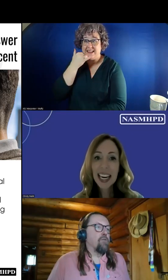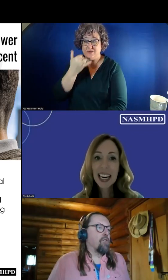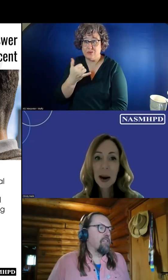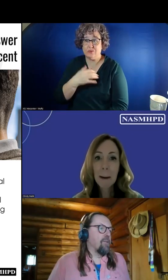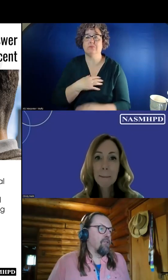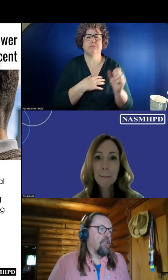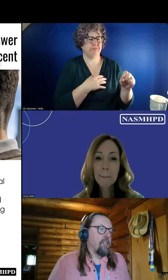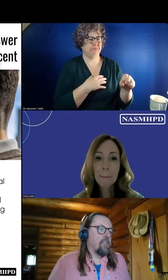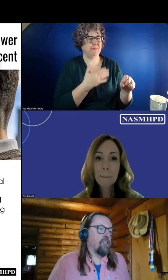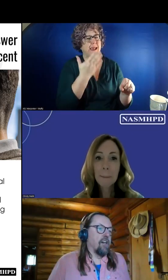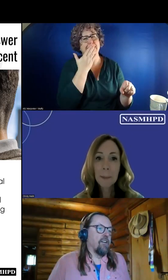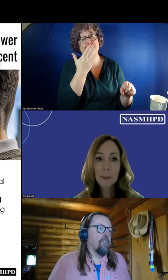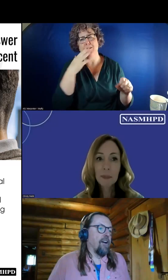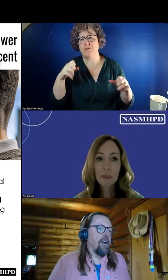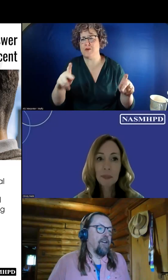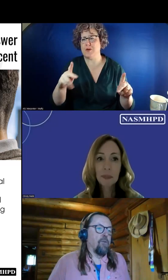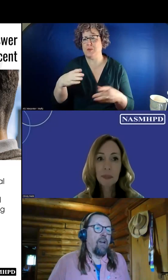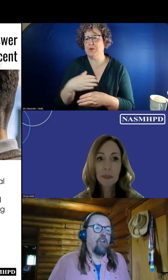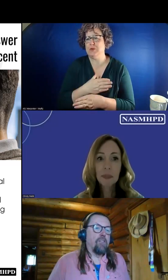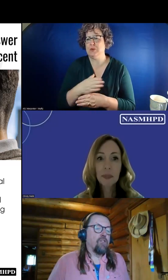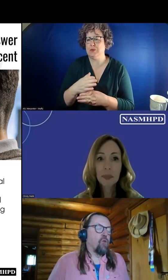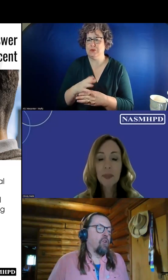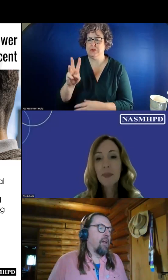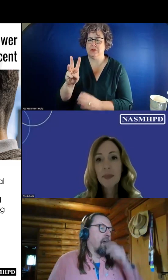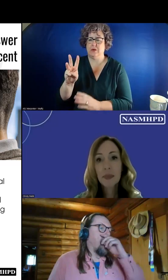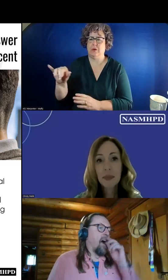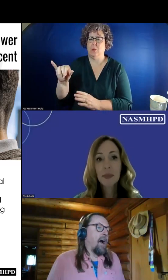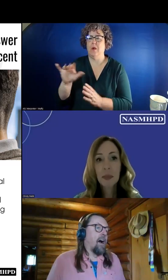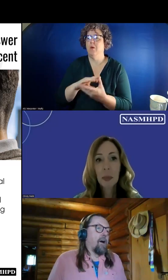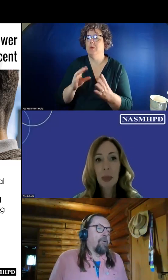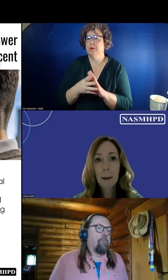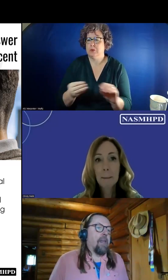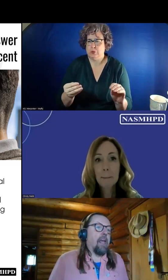Yes, thank you for this opportunity to share Wyoming's story.